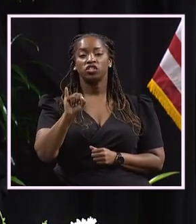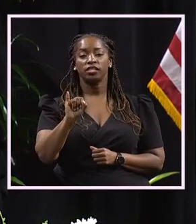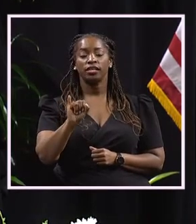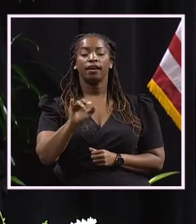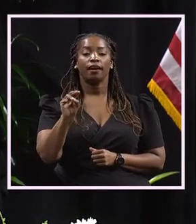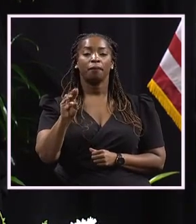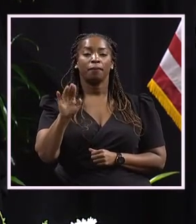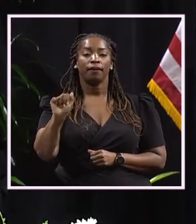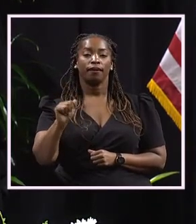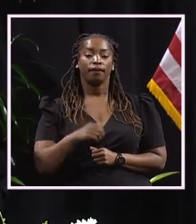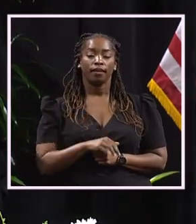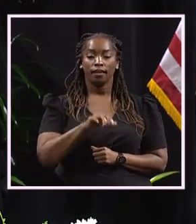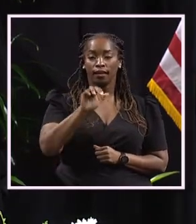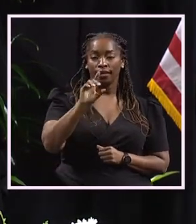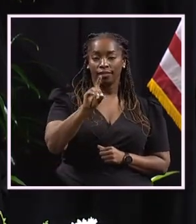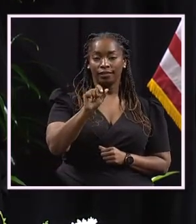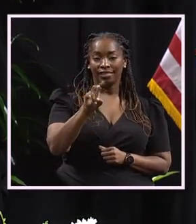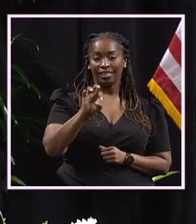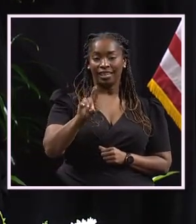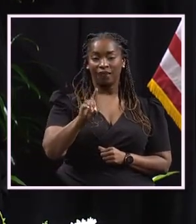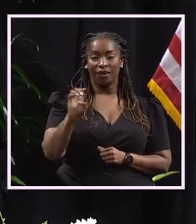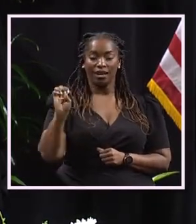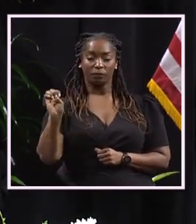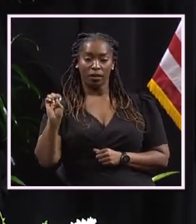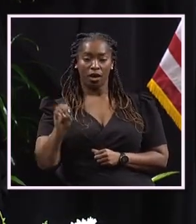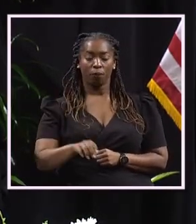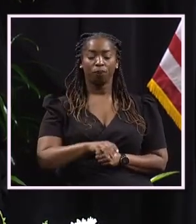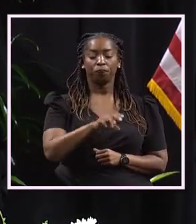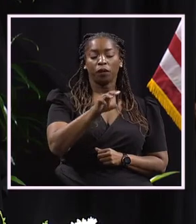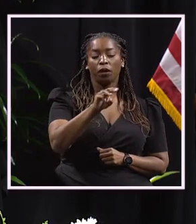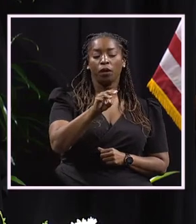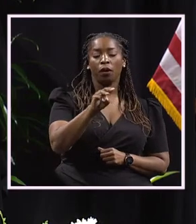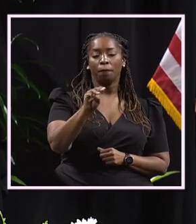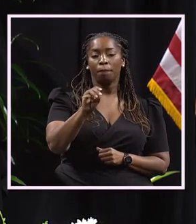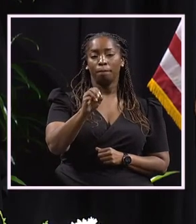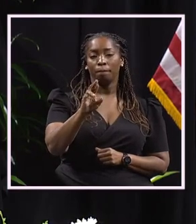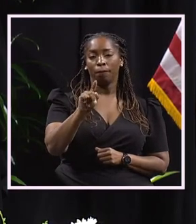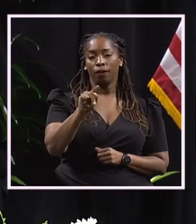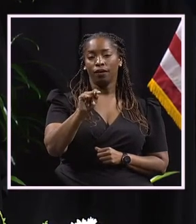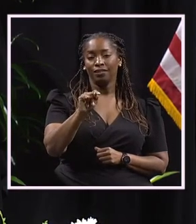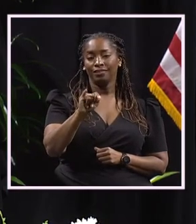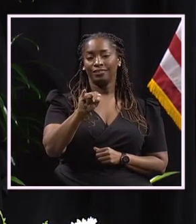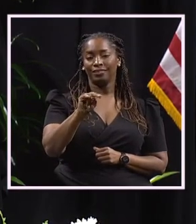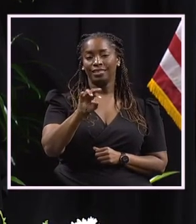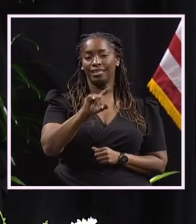David Espiguel Martinez, MBA.